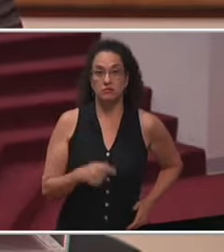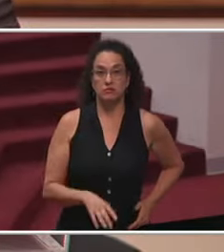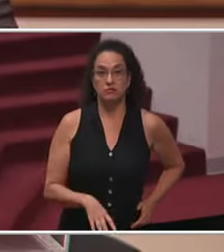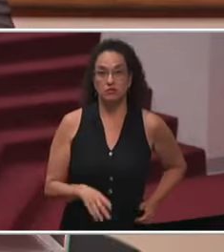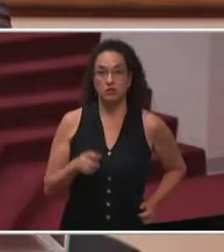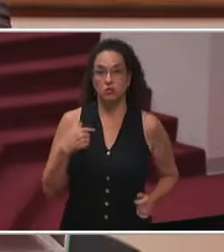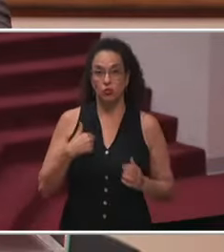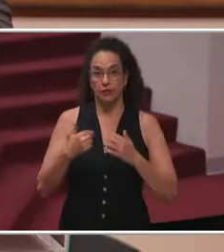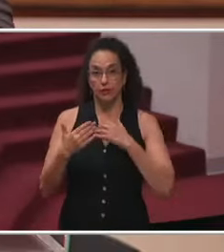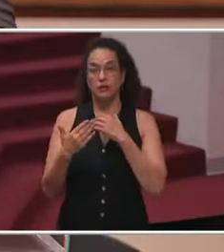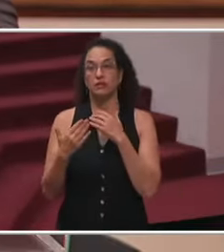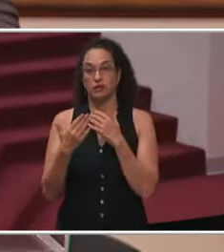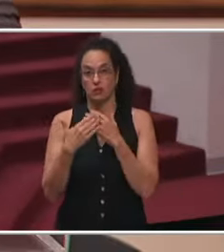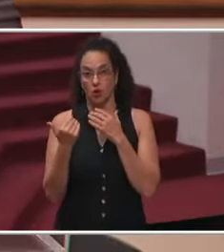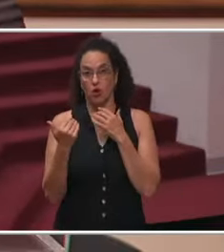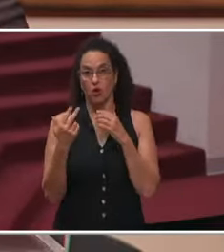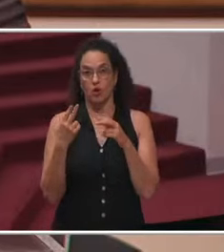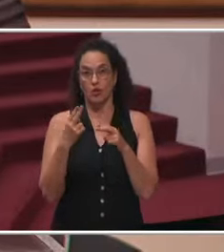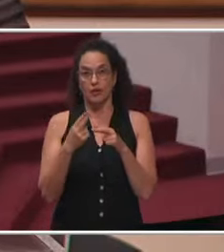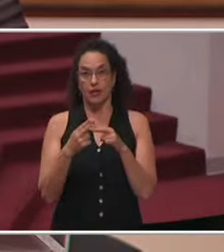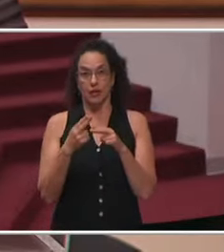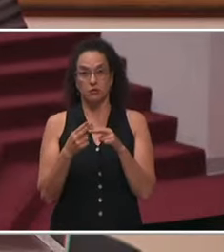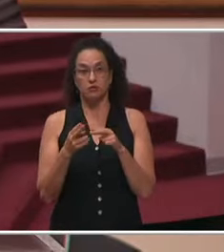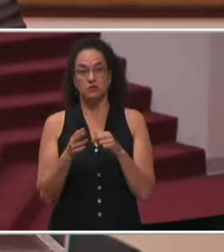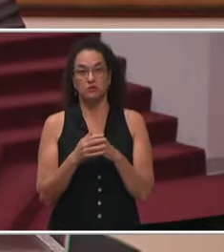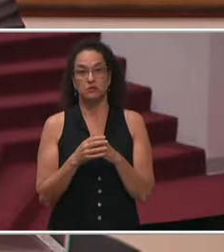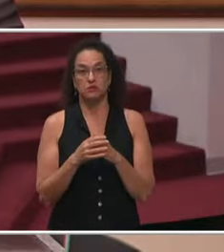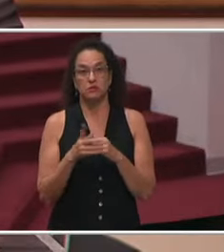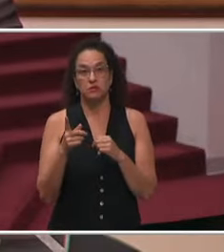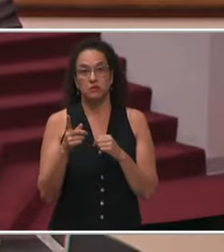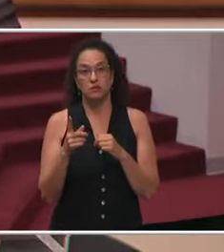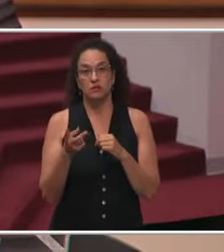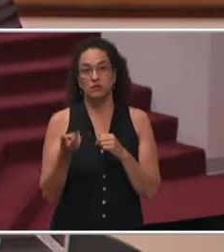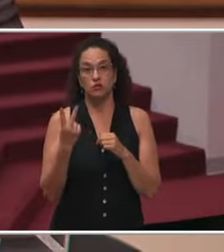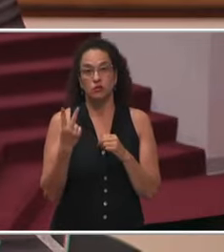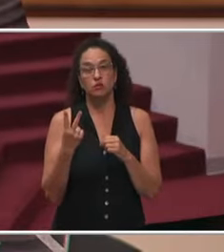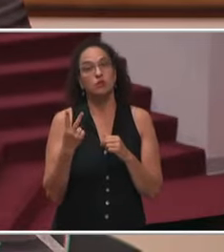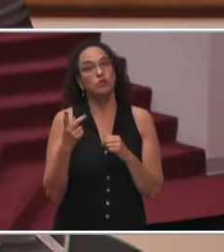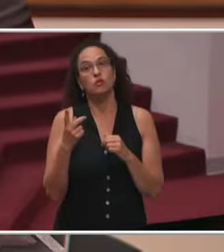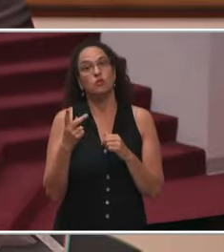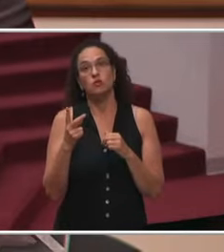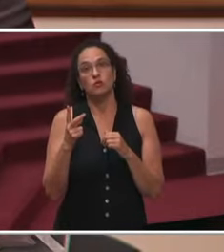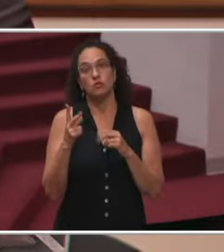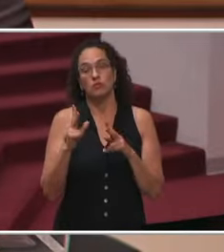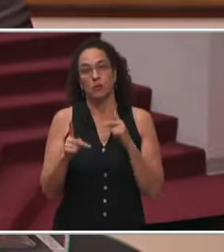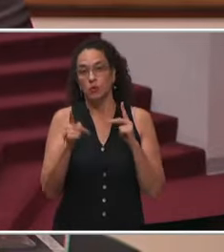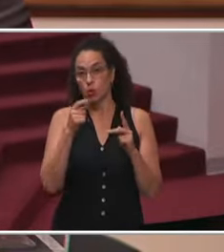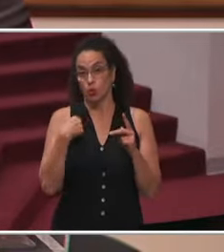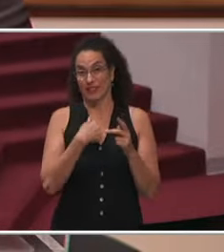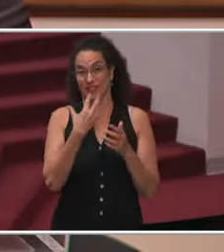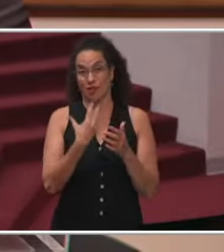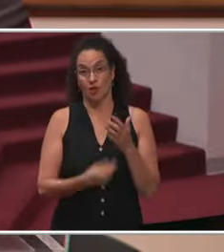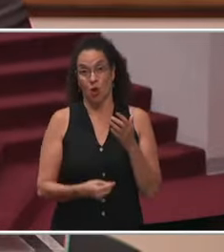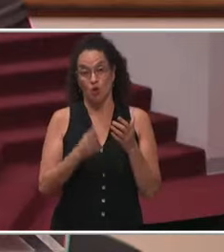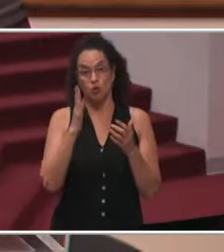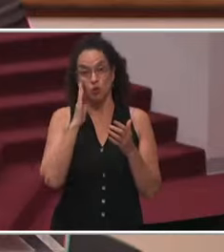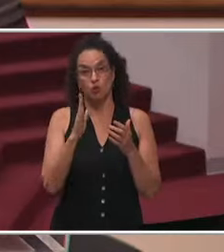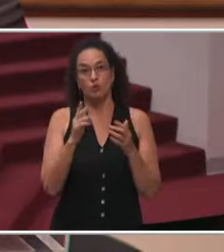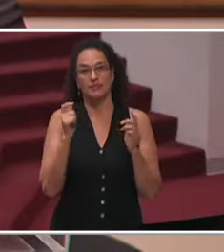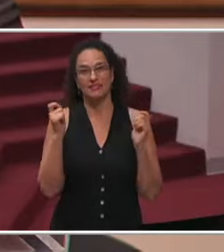we call out the names of the two we lost who would be amongst us celebrating today for